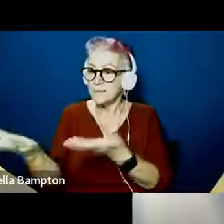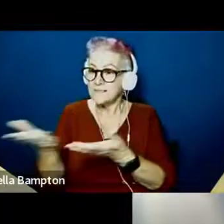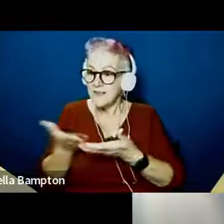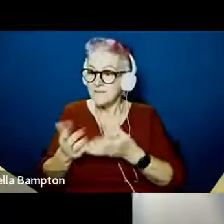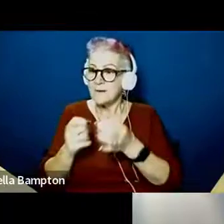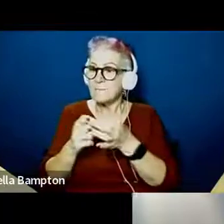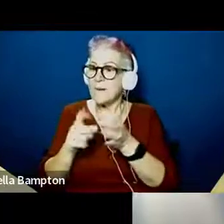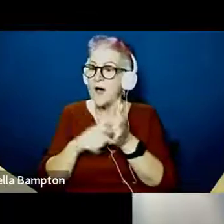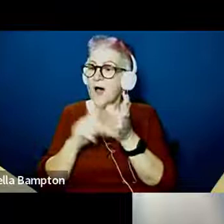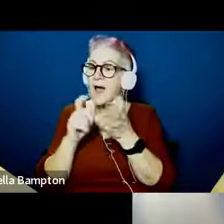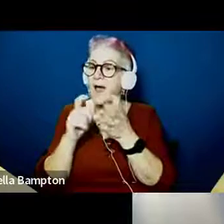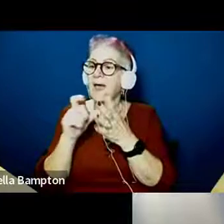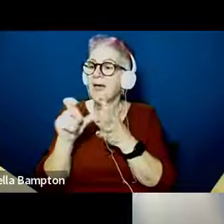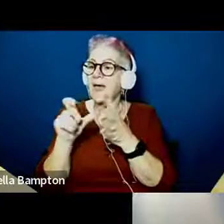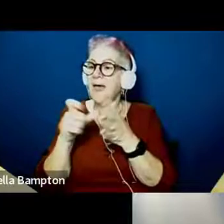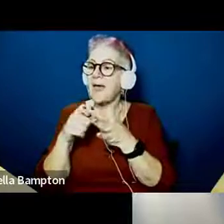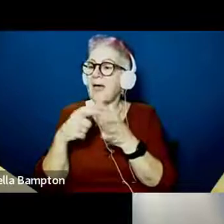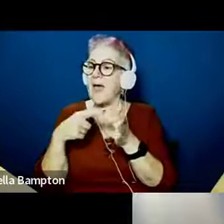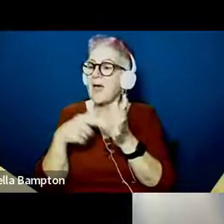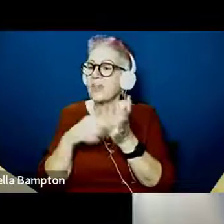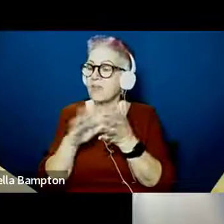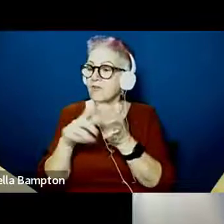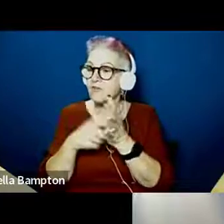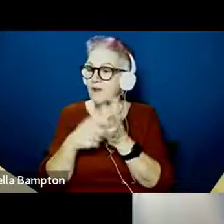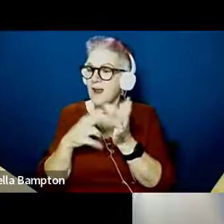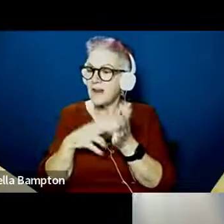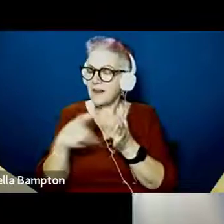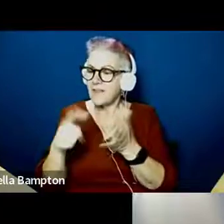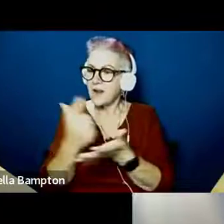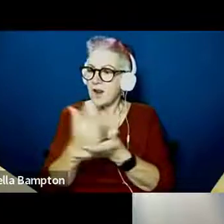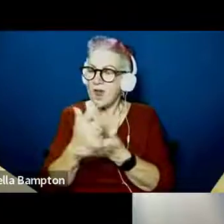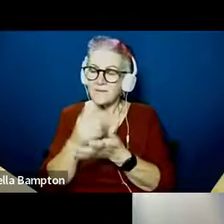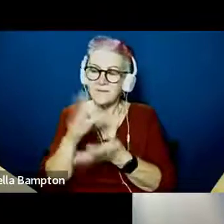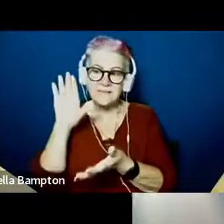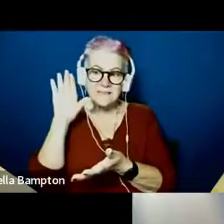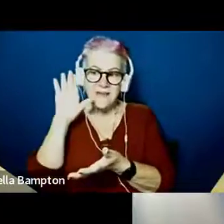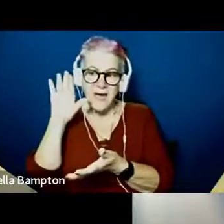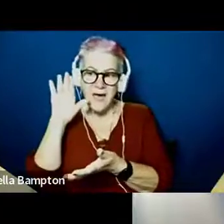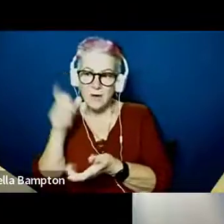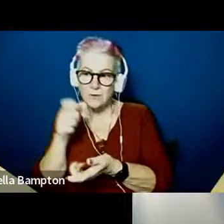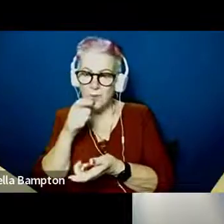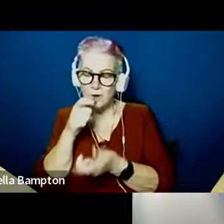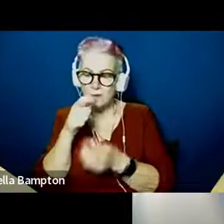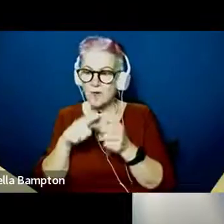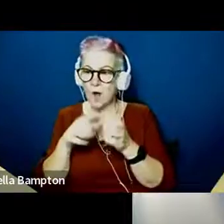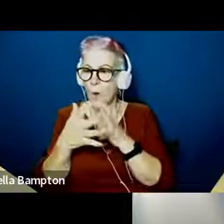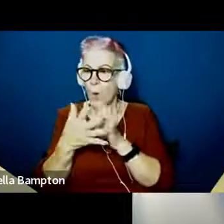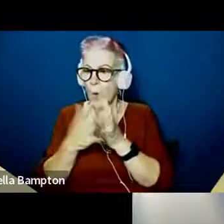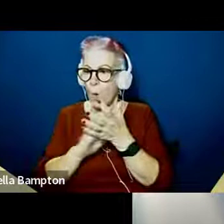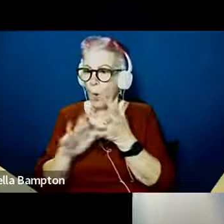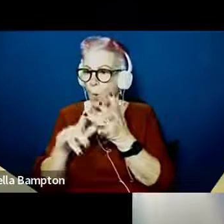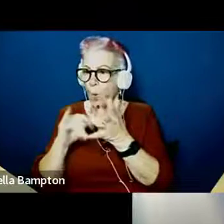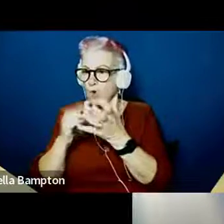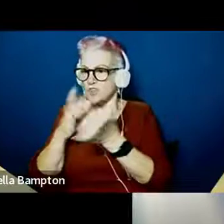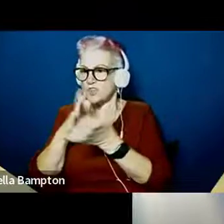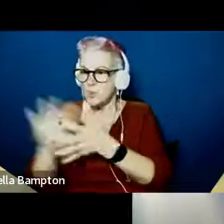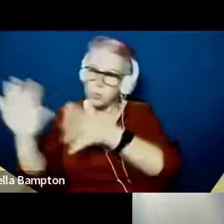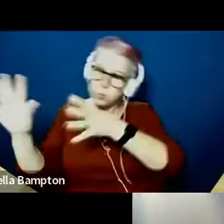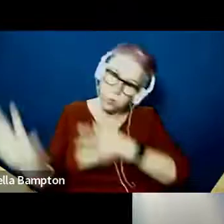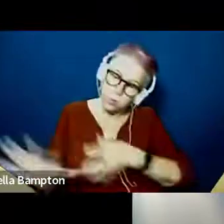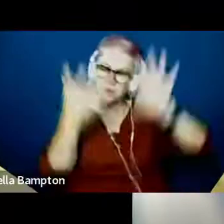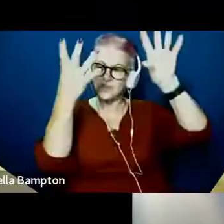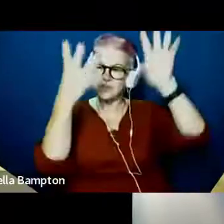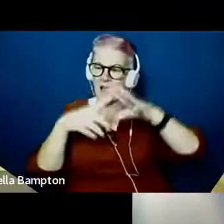Kathryn. So that one had a lot of sound words. So like whoosh, I think it was like